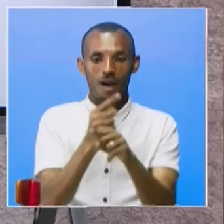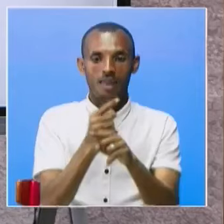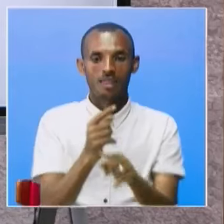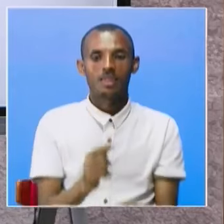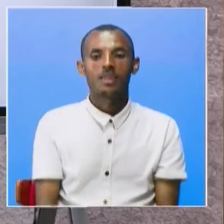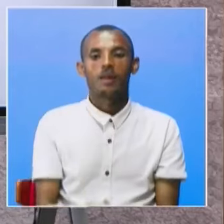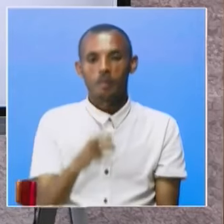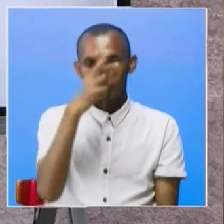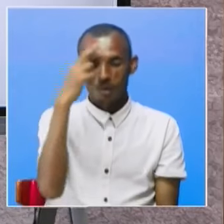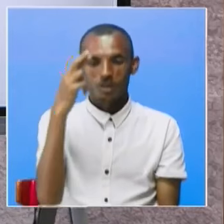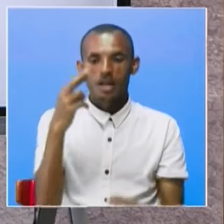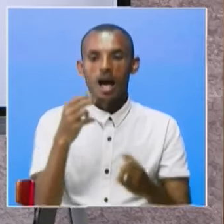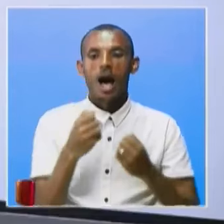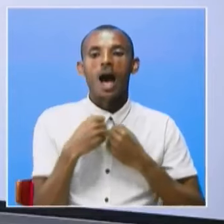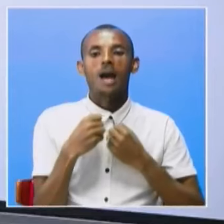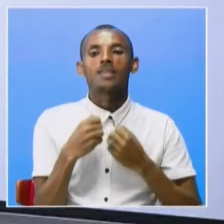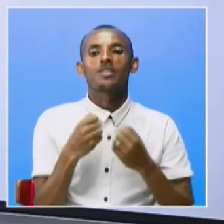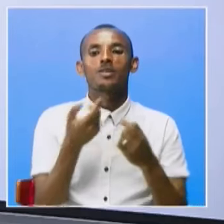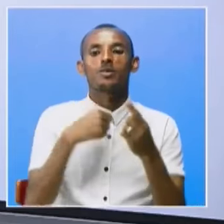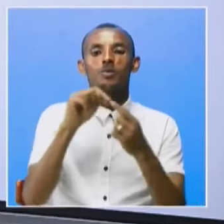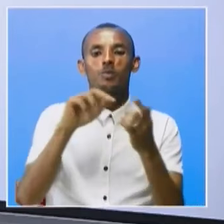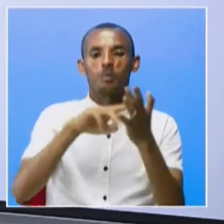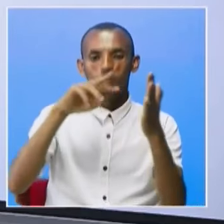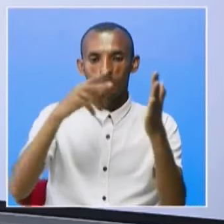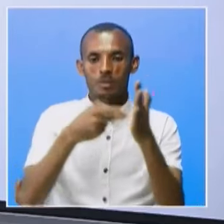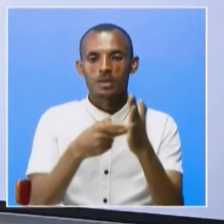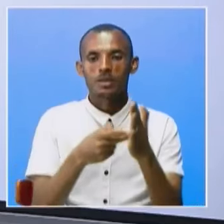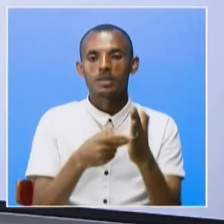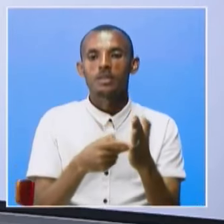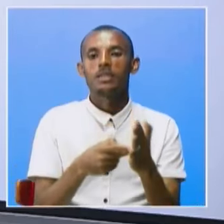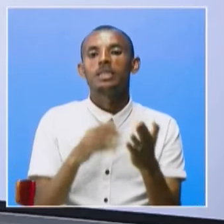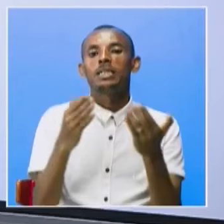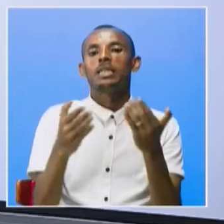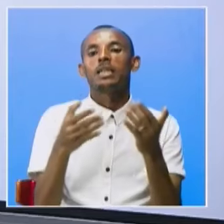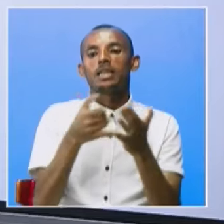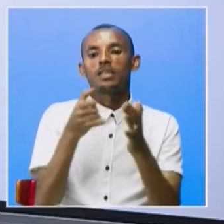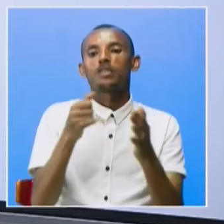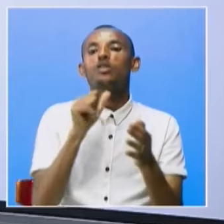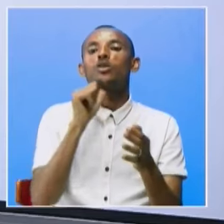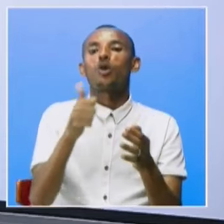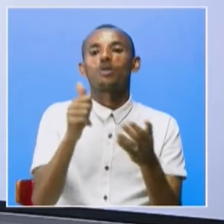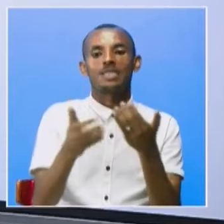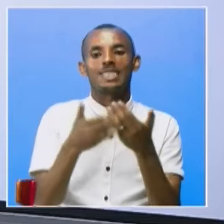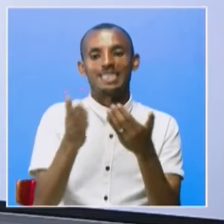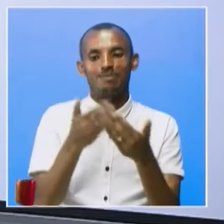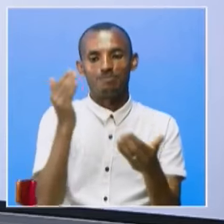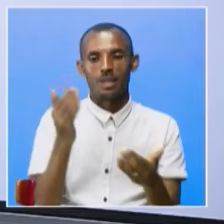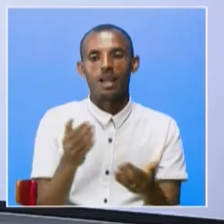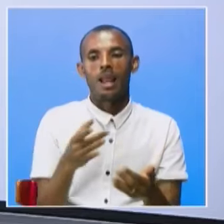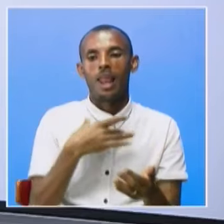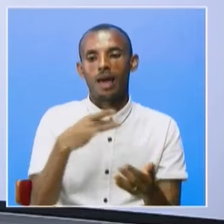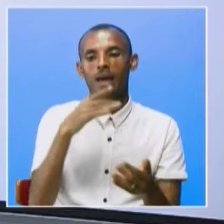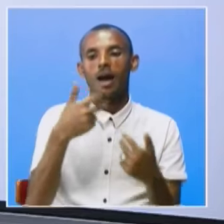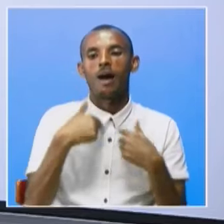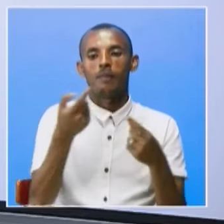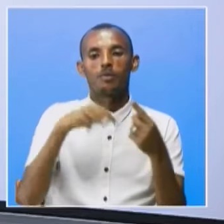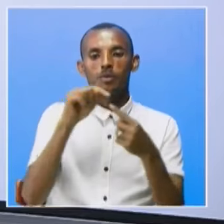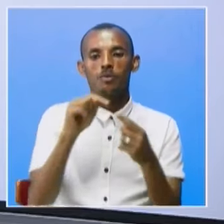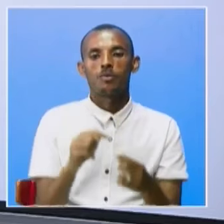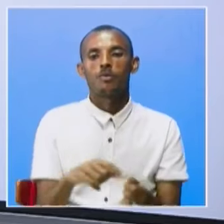Okay, because has to might not be that much simple like have to, okay? Follow me.